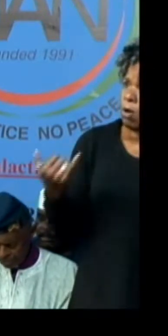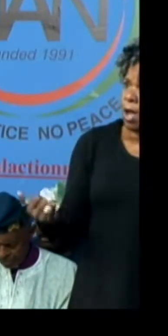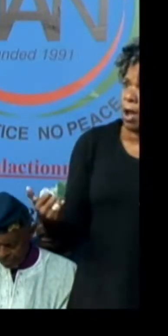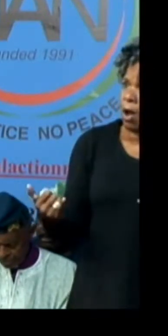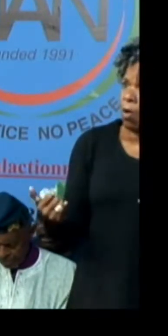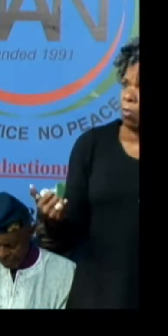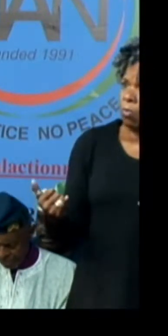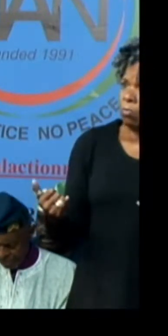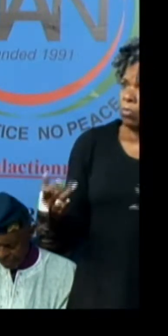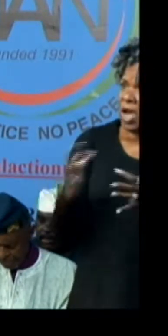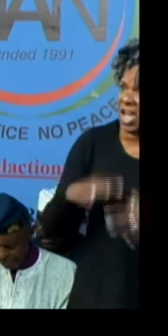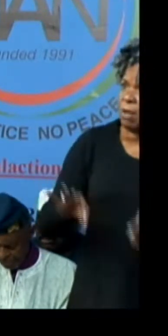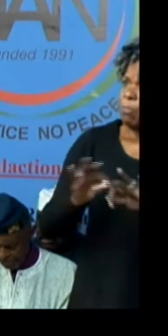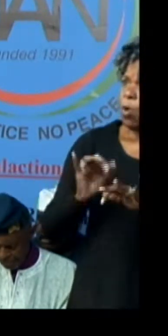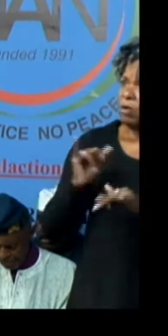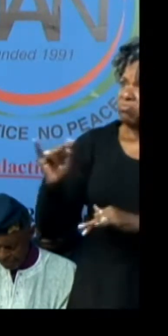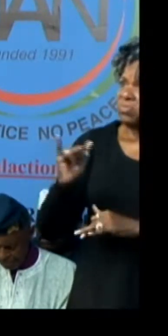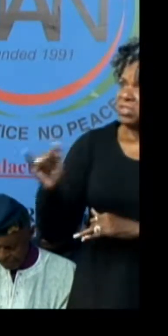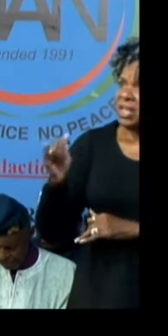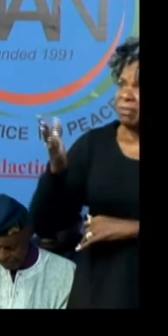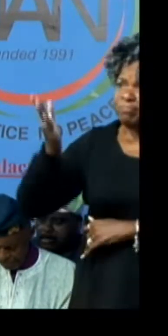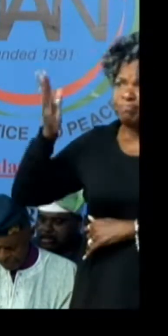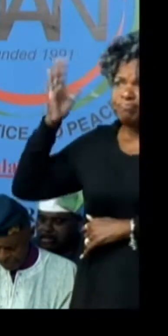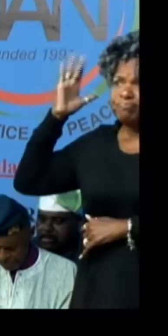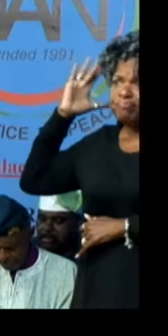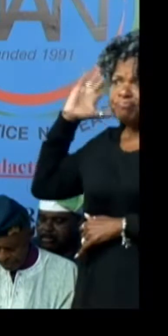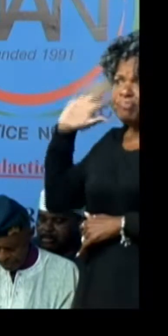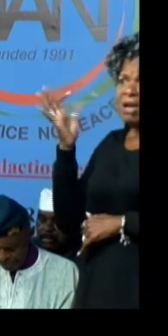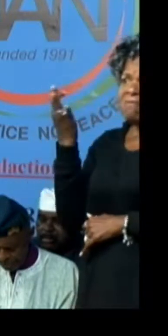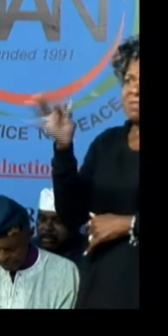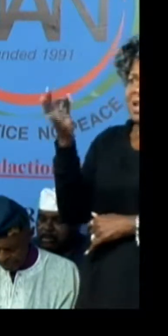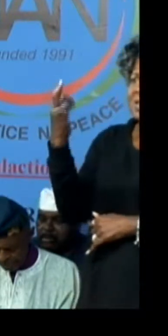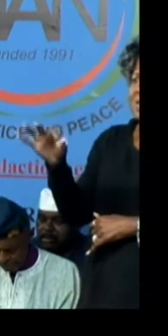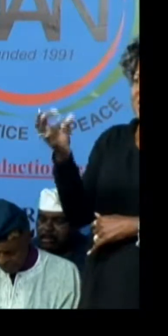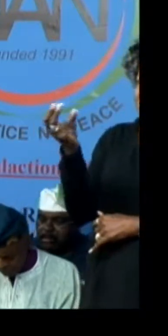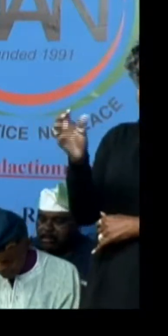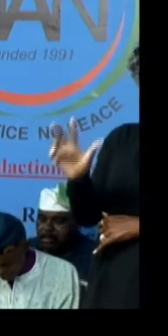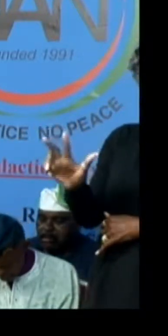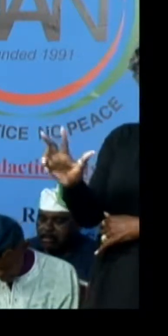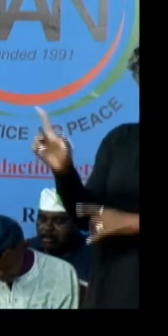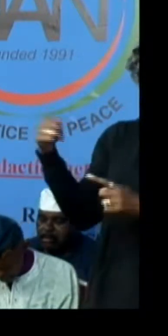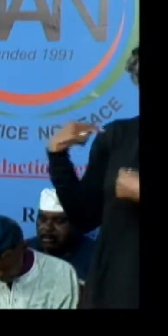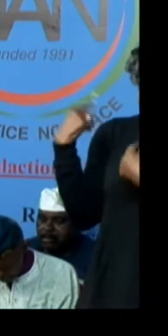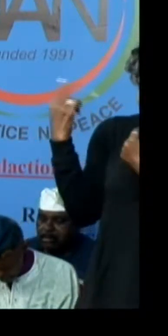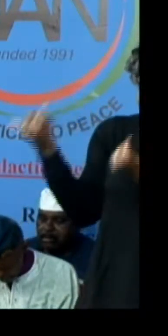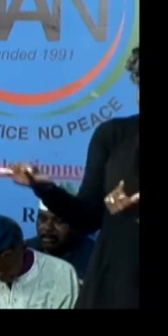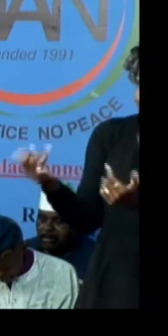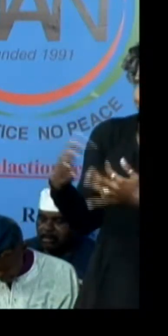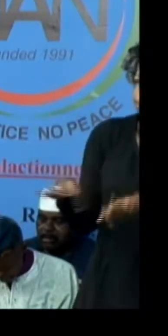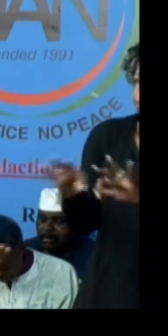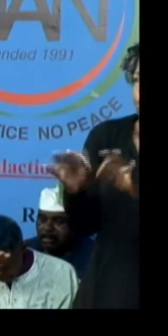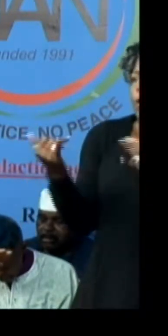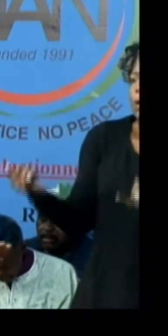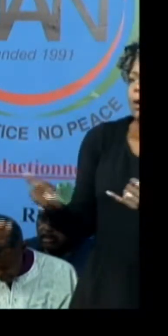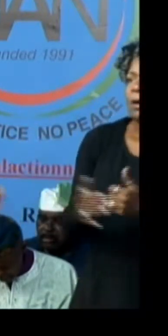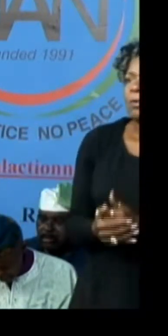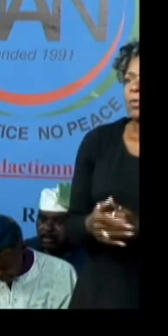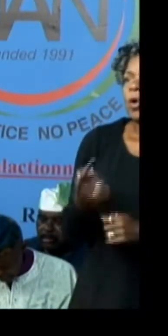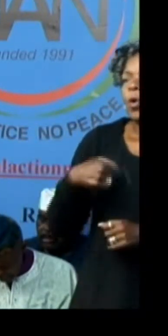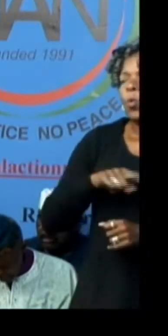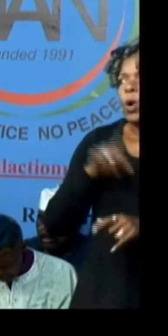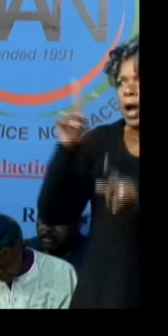day, on the 54th anniversary of that march and that speech, we're asking for people across religious